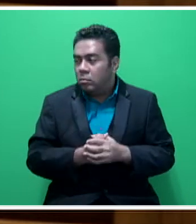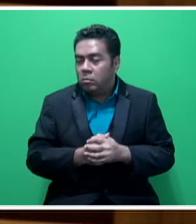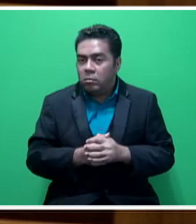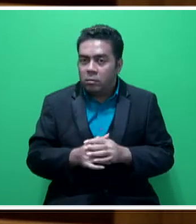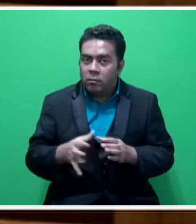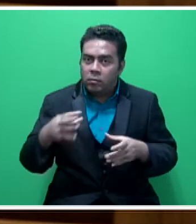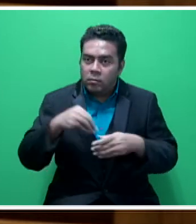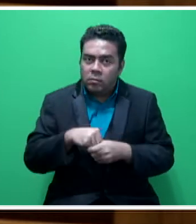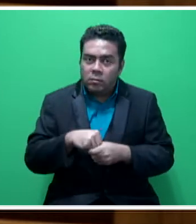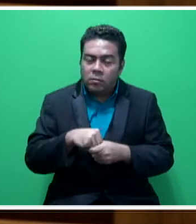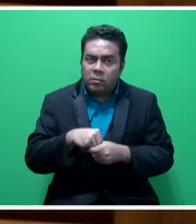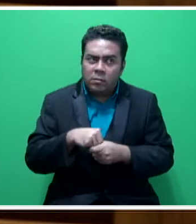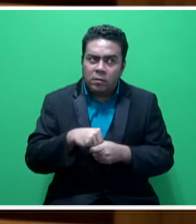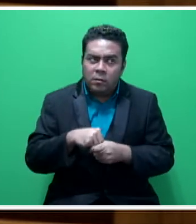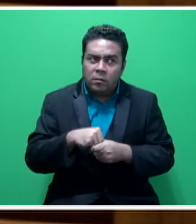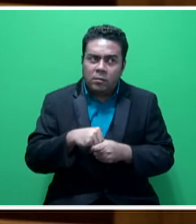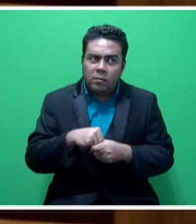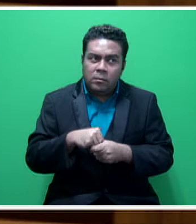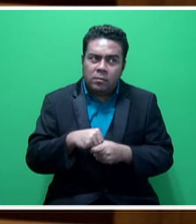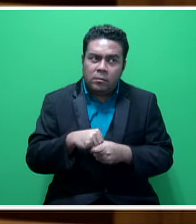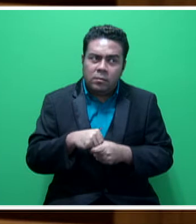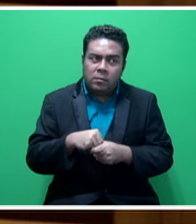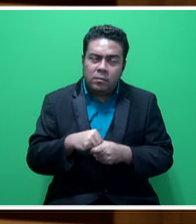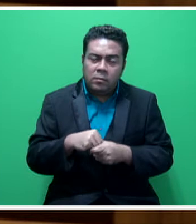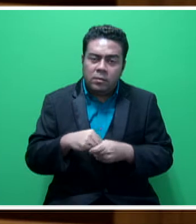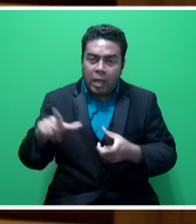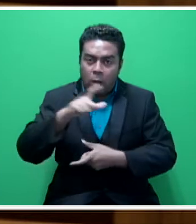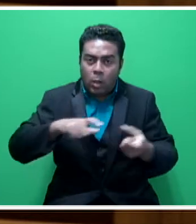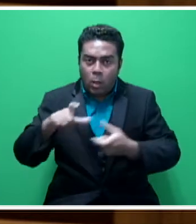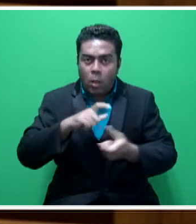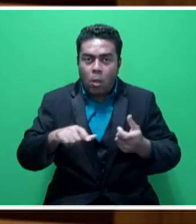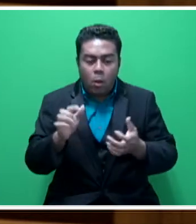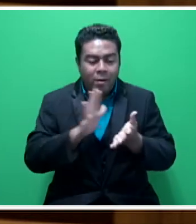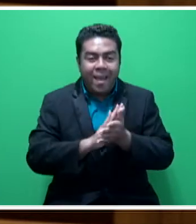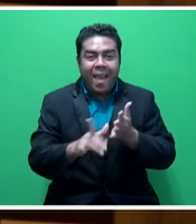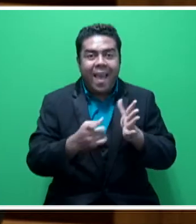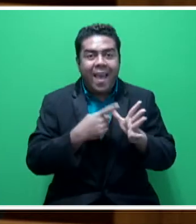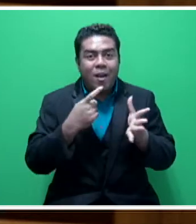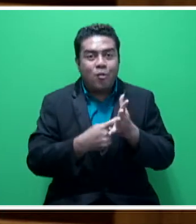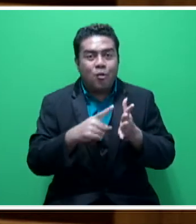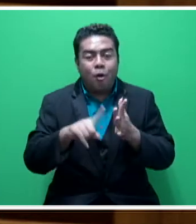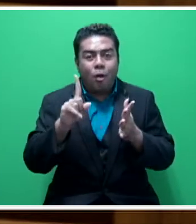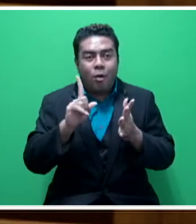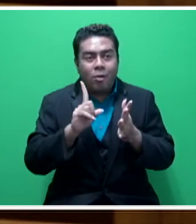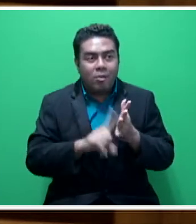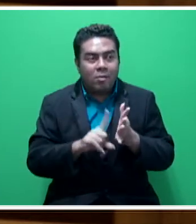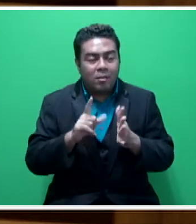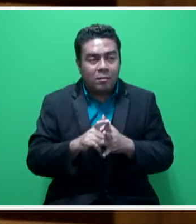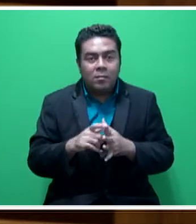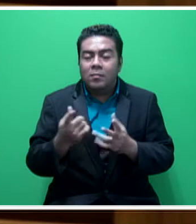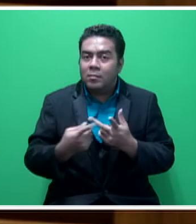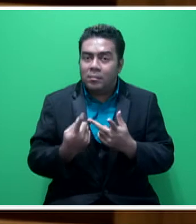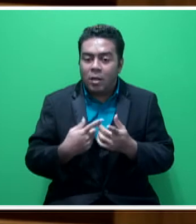during tropical cyclone Harold and assessments and assistance to Kandavu and to Lau and the Lomaiviti group.